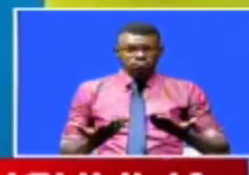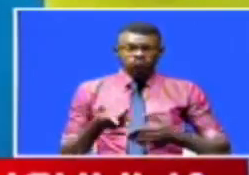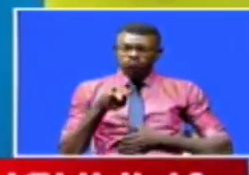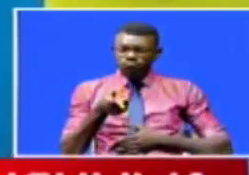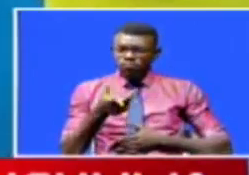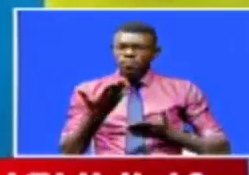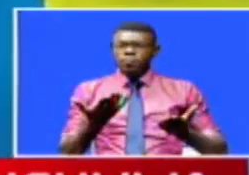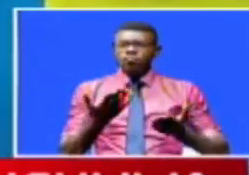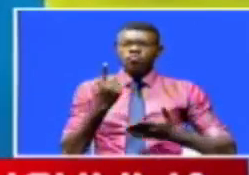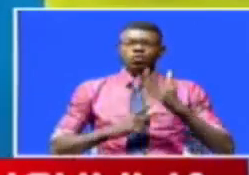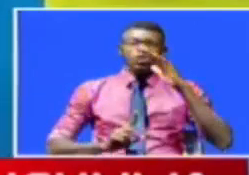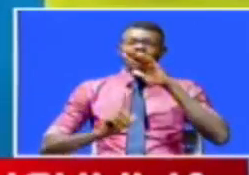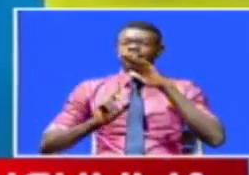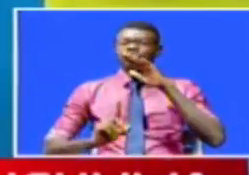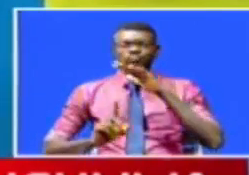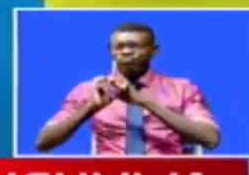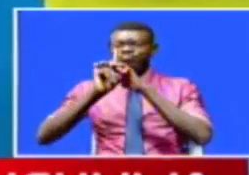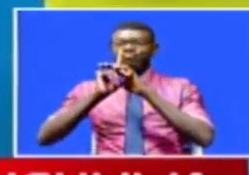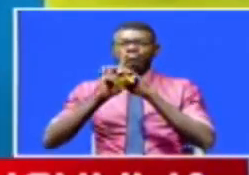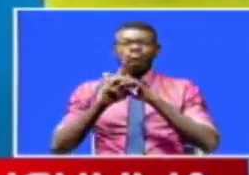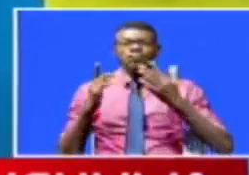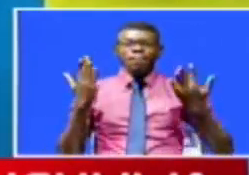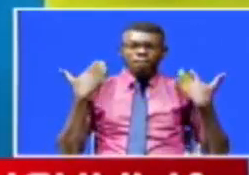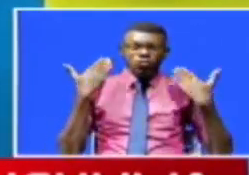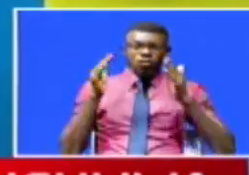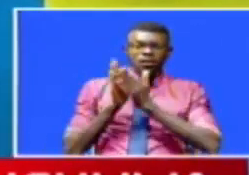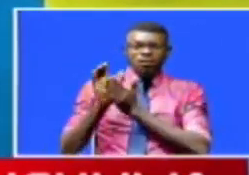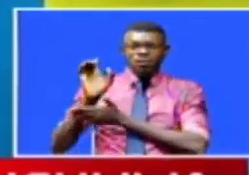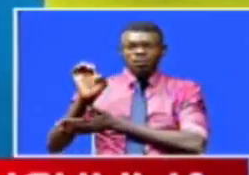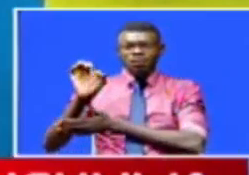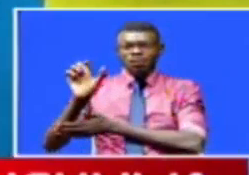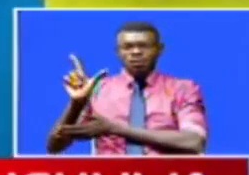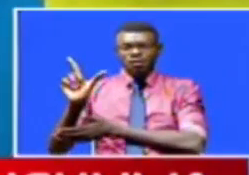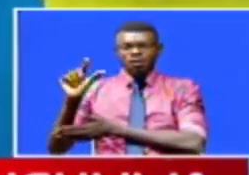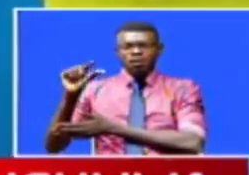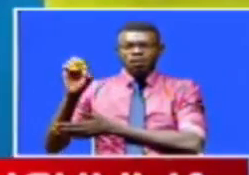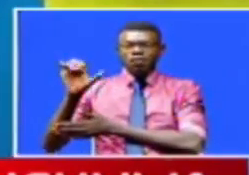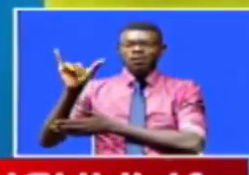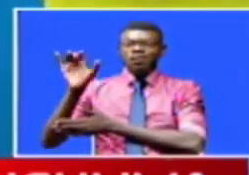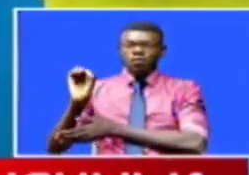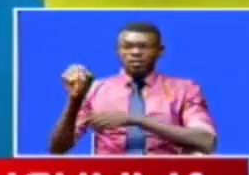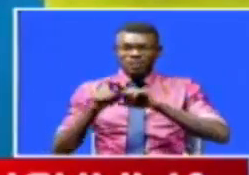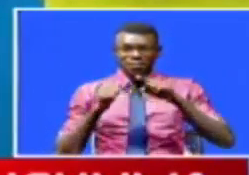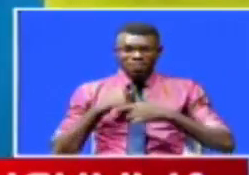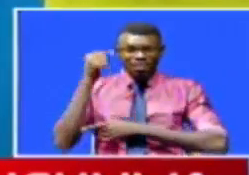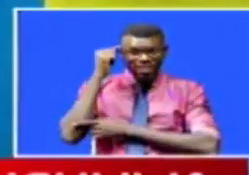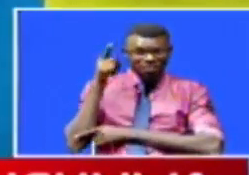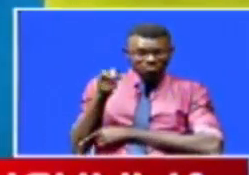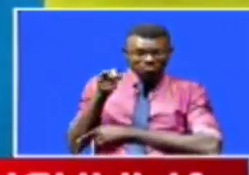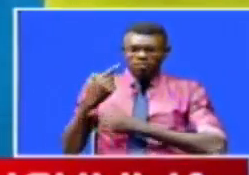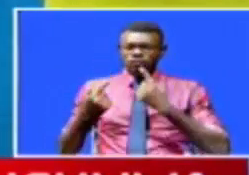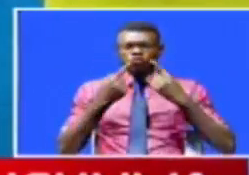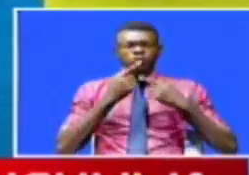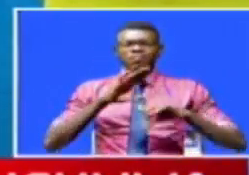yale mambo ambapo ilitokea sehemu za Meru na Elgeyo Marakwet. Na nafikiri enough has been said on